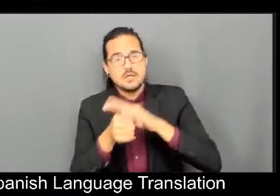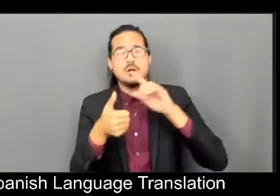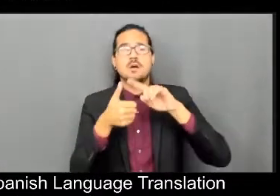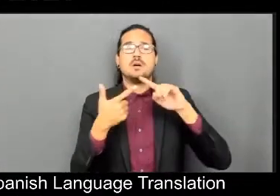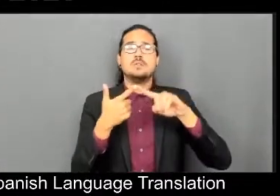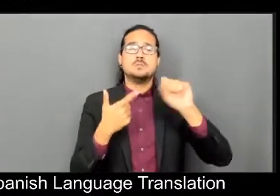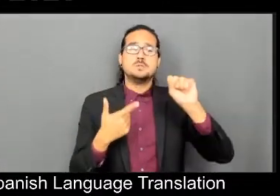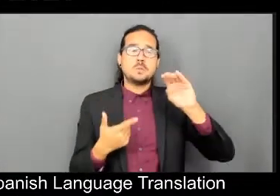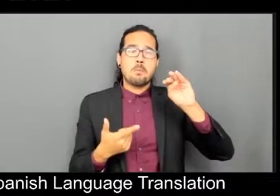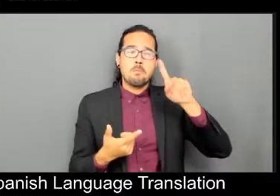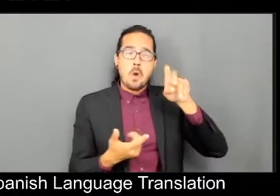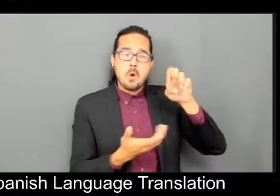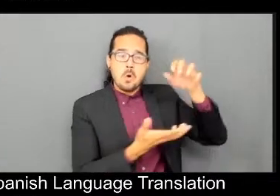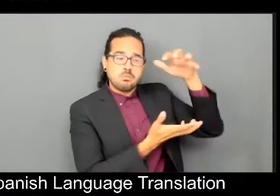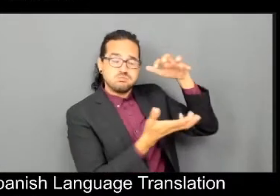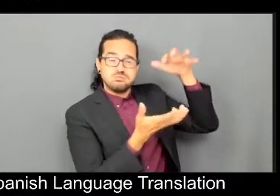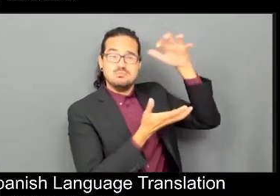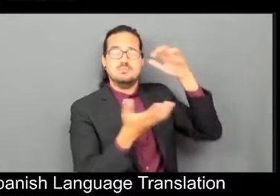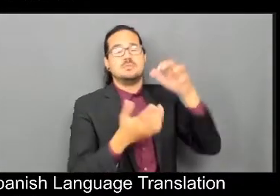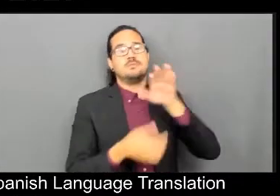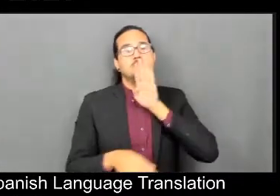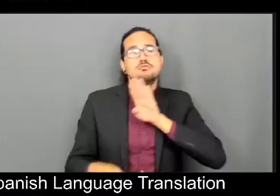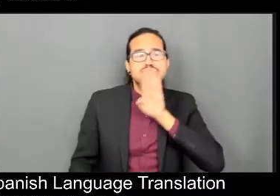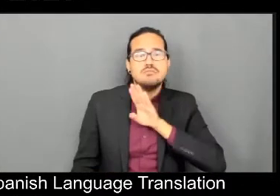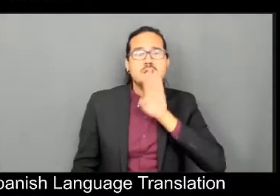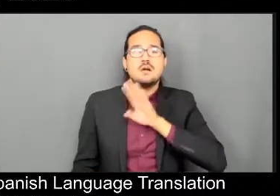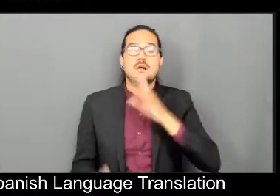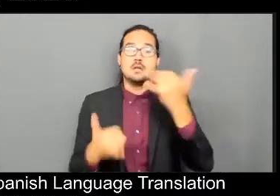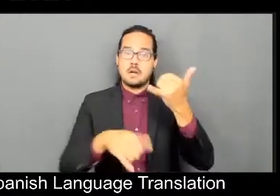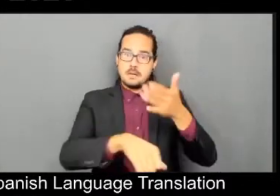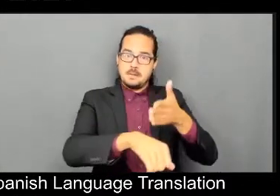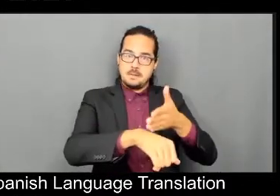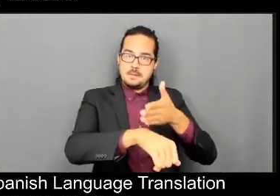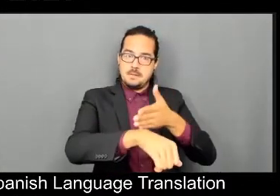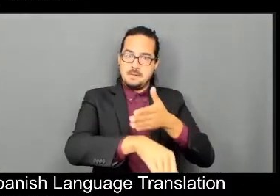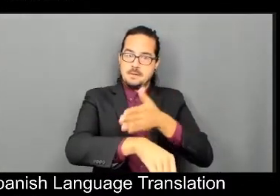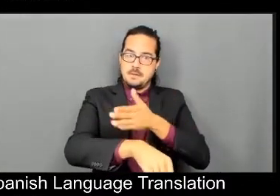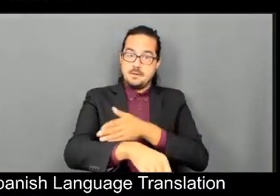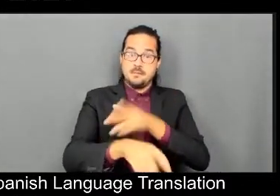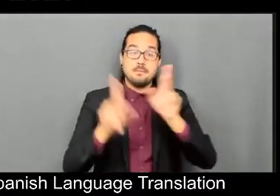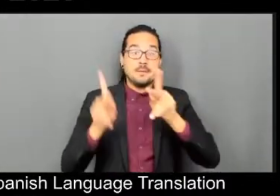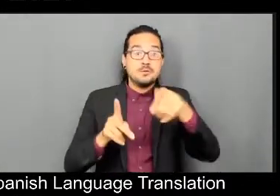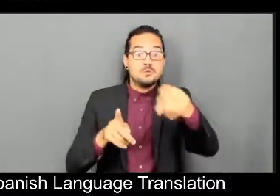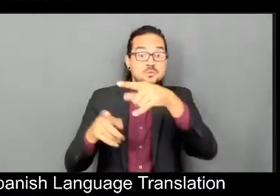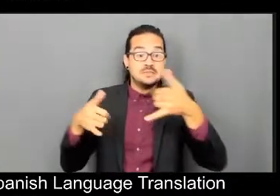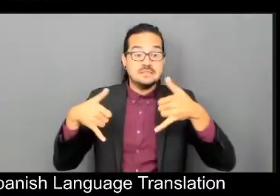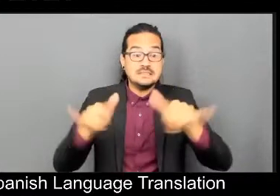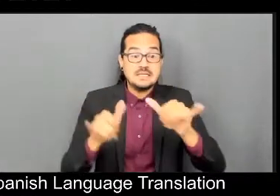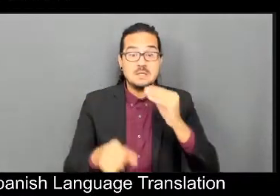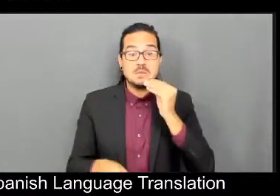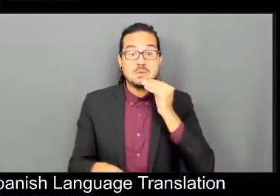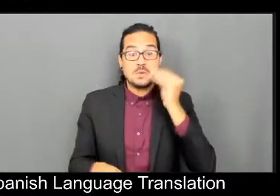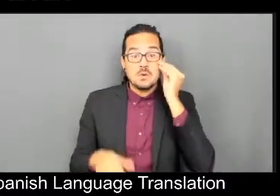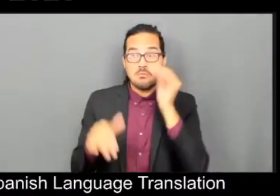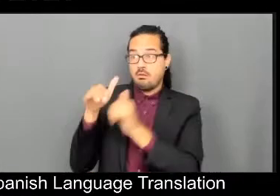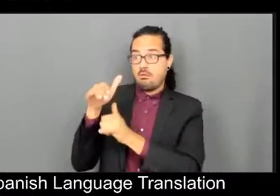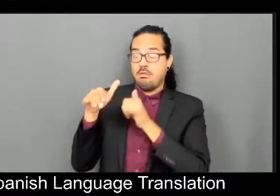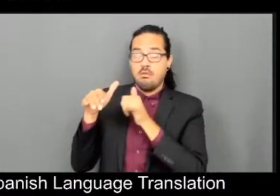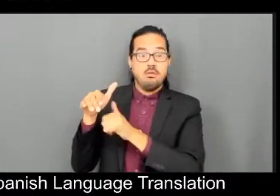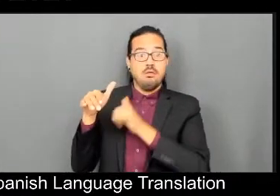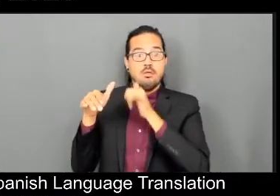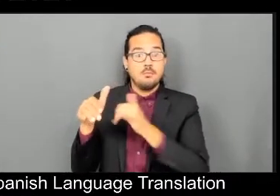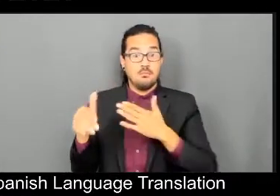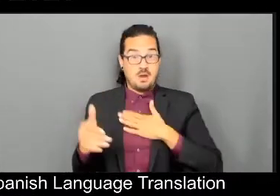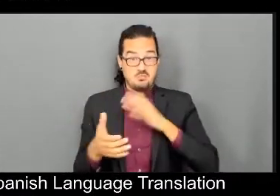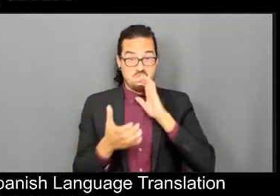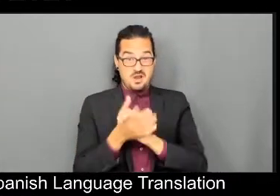of folks out there that are at home with kids, like my wife, 4 kids at home, with all of us here doing this. And, the